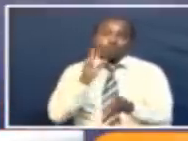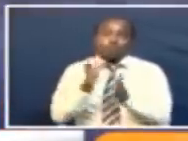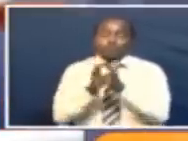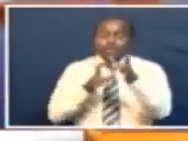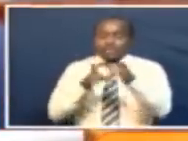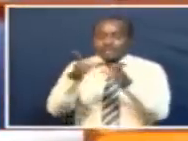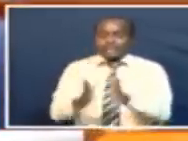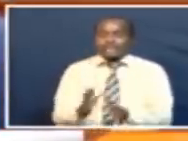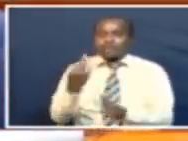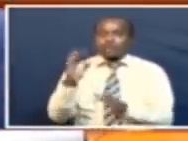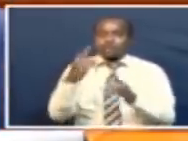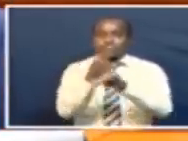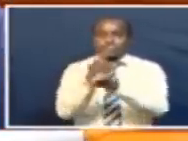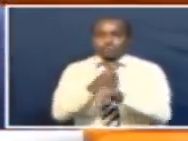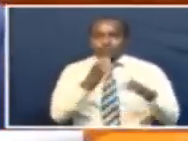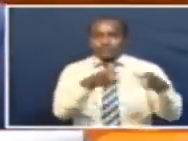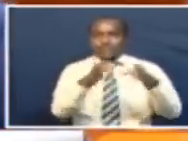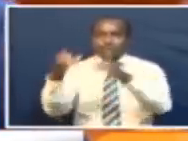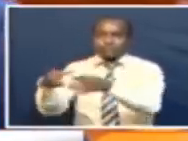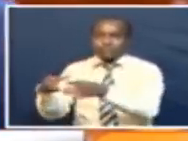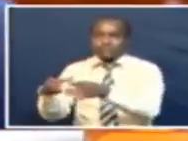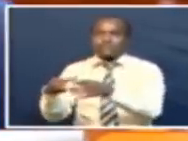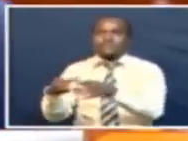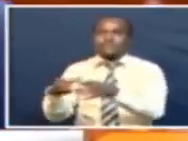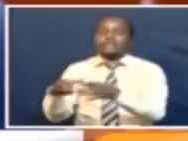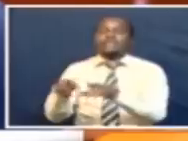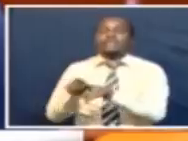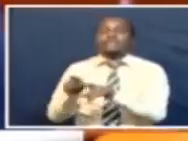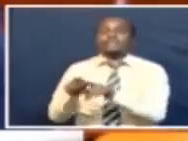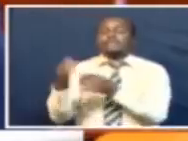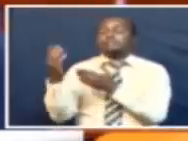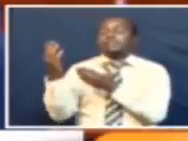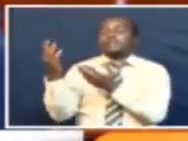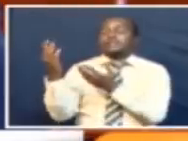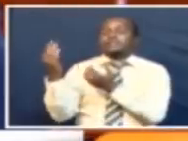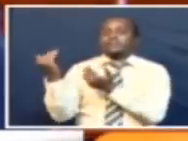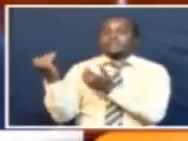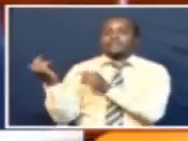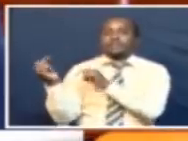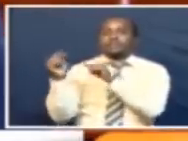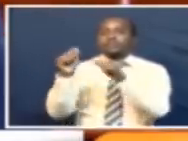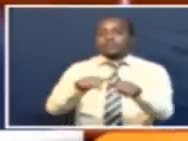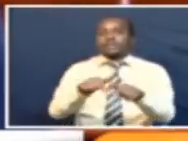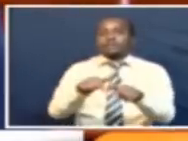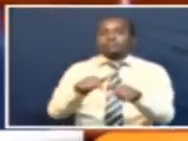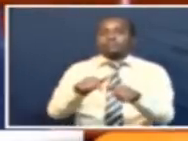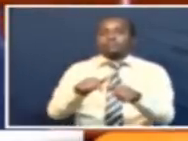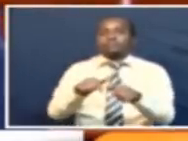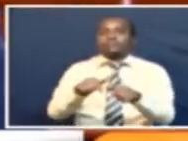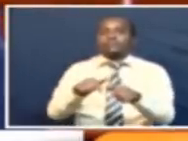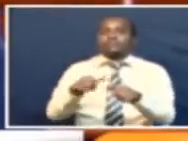in the ongoing fight against contraband sugar also expected to face the joint committee of the National Assembly